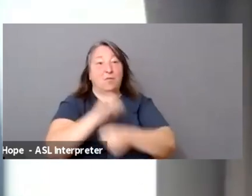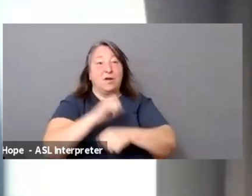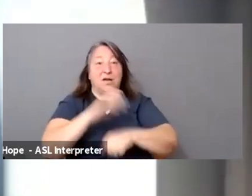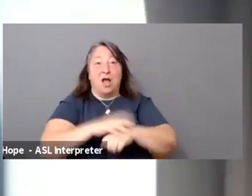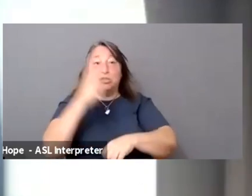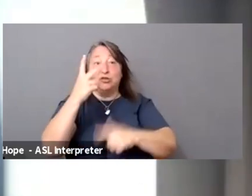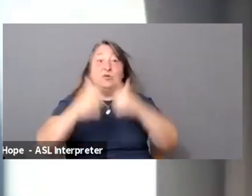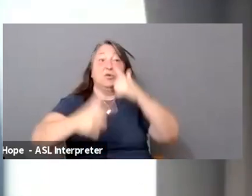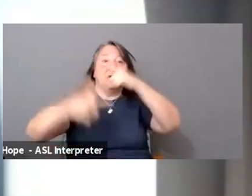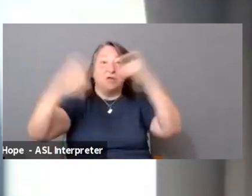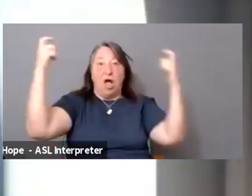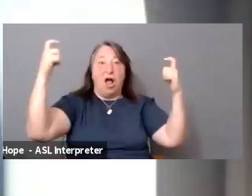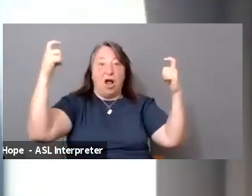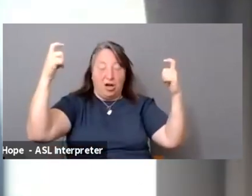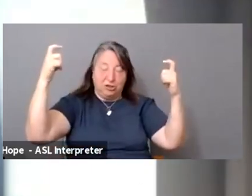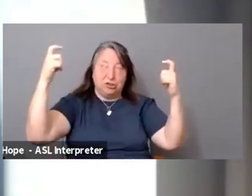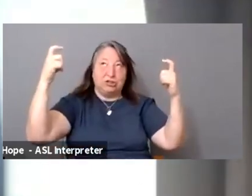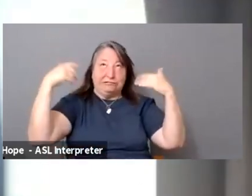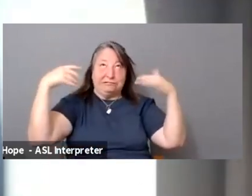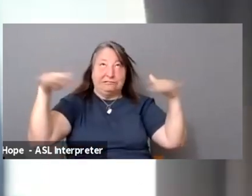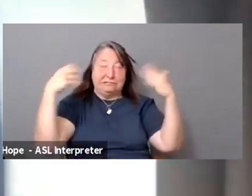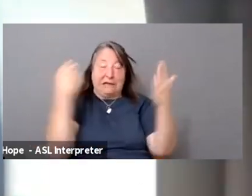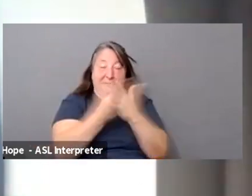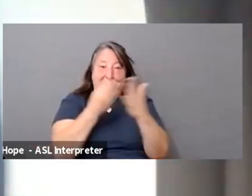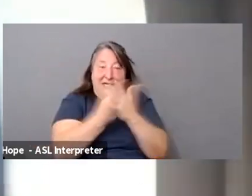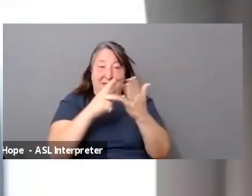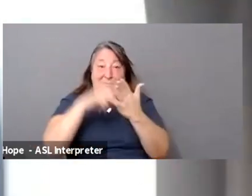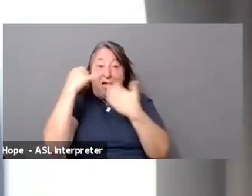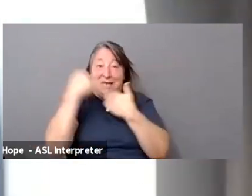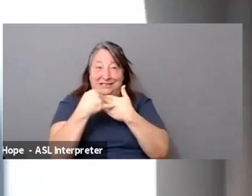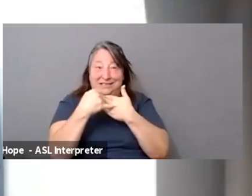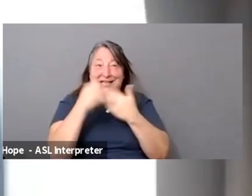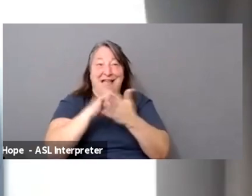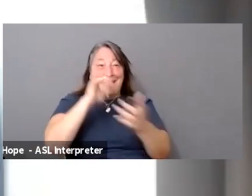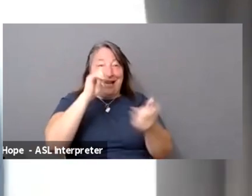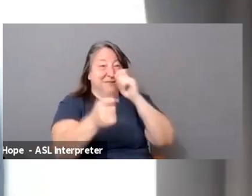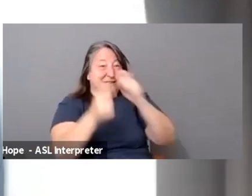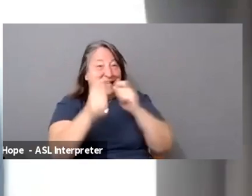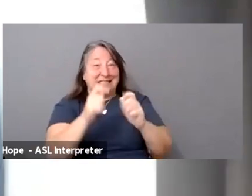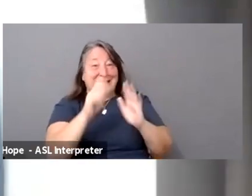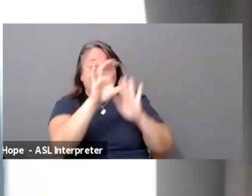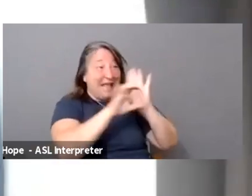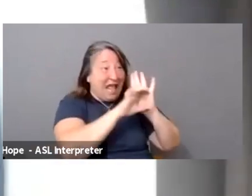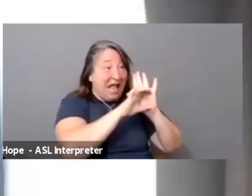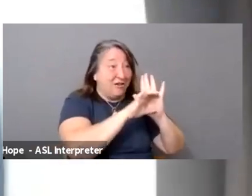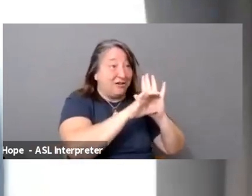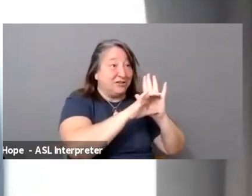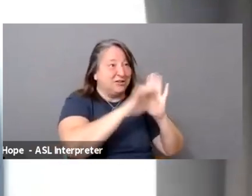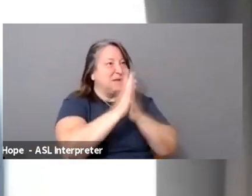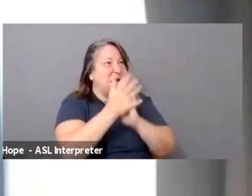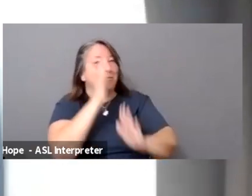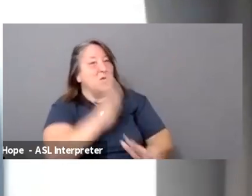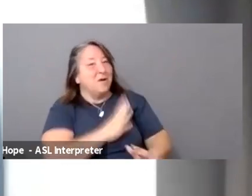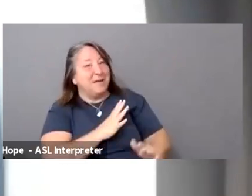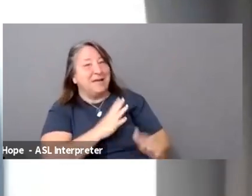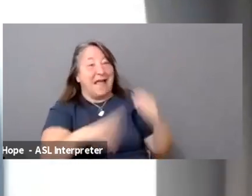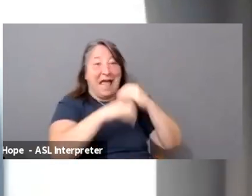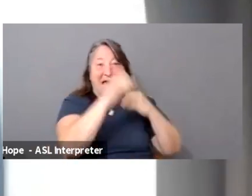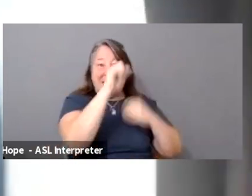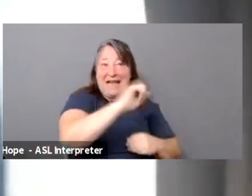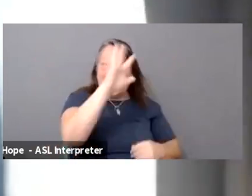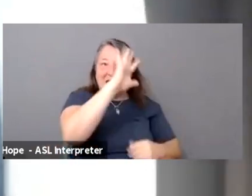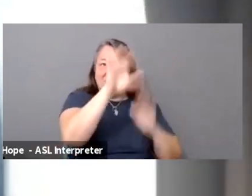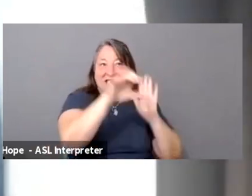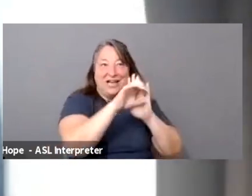larger budget projects, of which I'm changing characters into women, adding Asian characters that weren't there